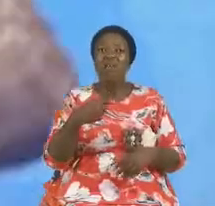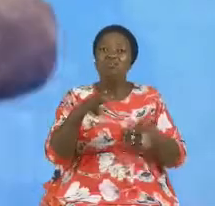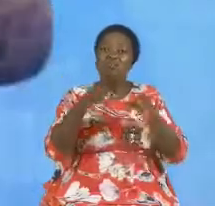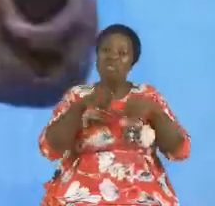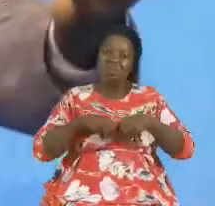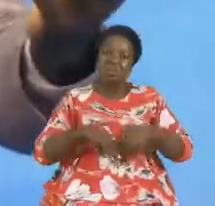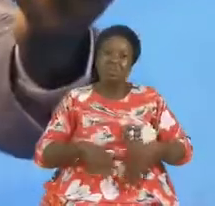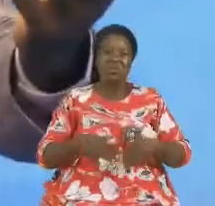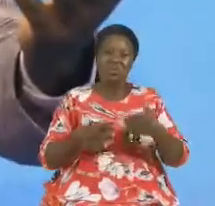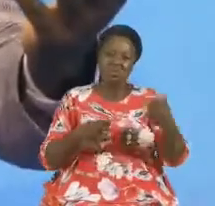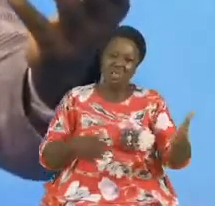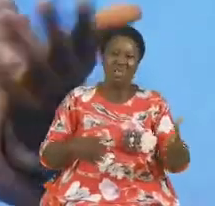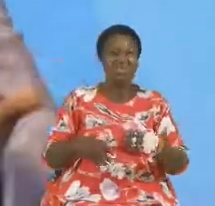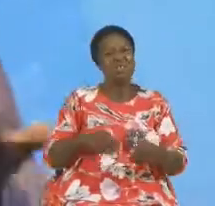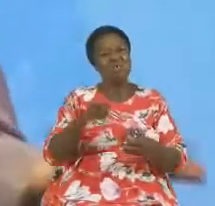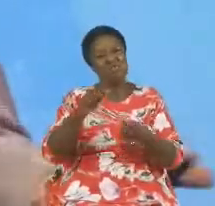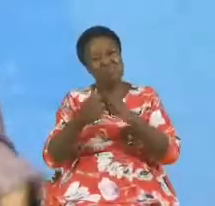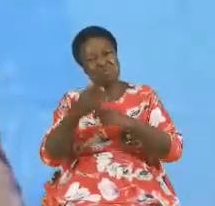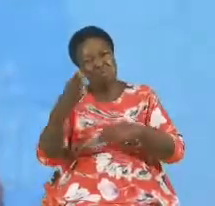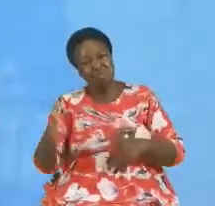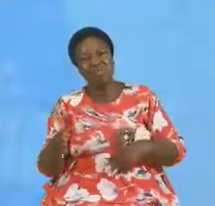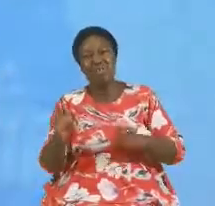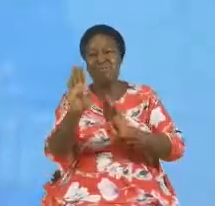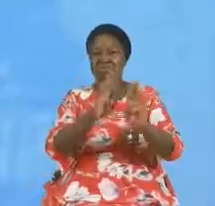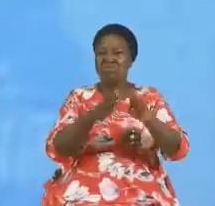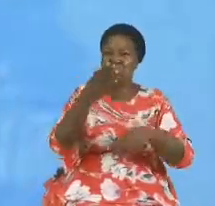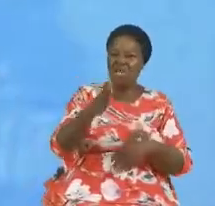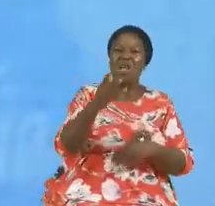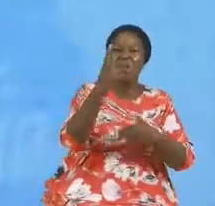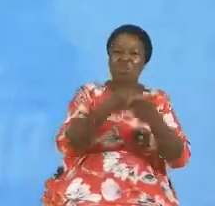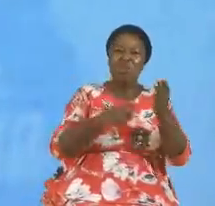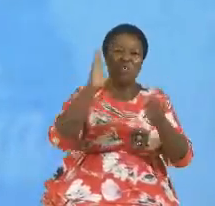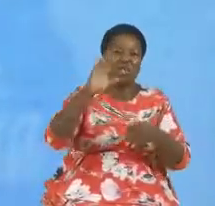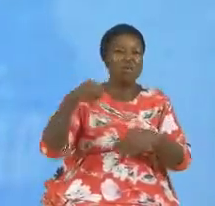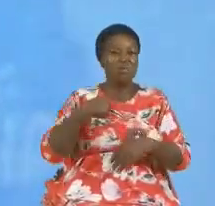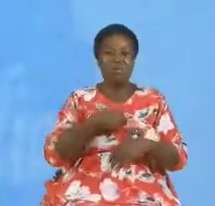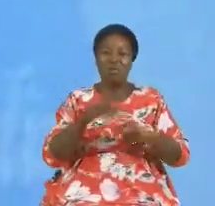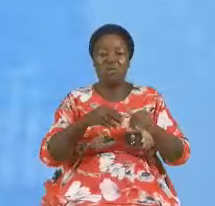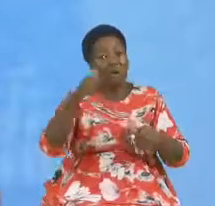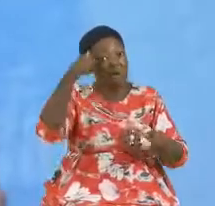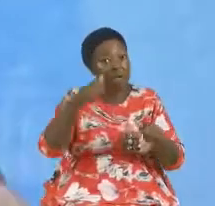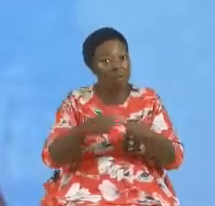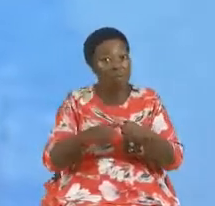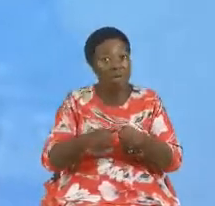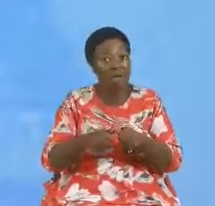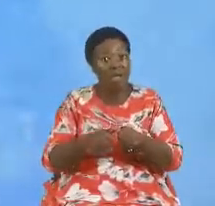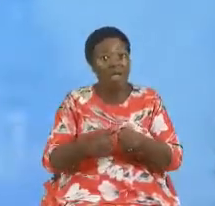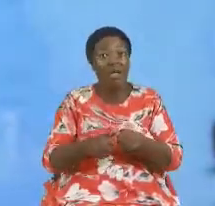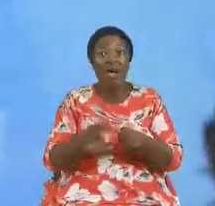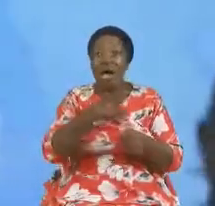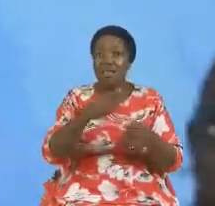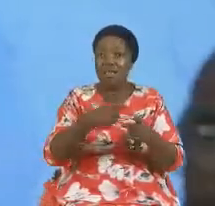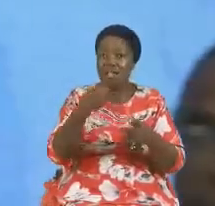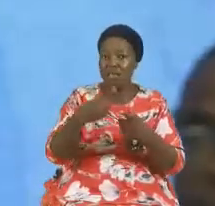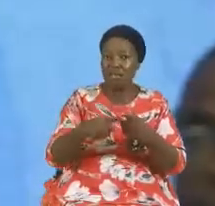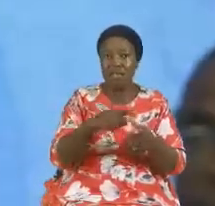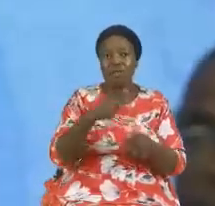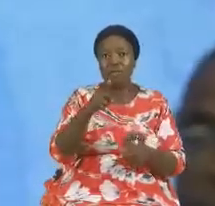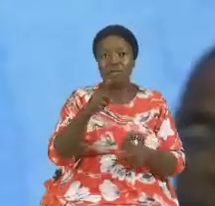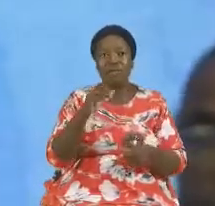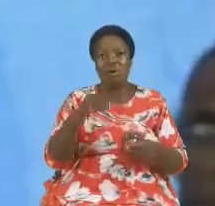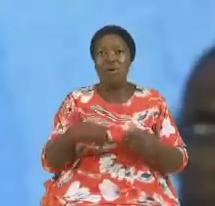repent. And for the believer who says, depression here, disease here, problem here, what shall we